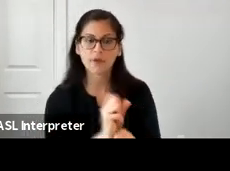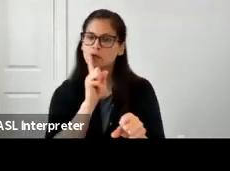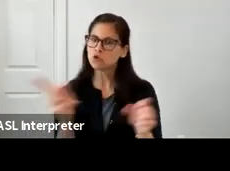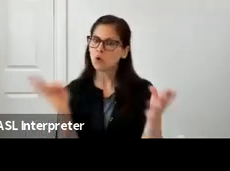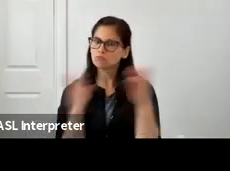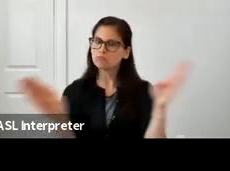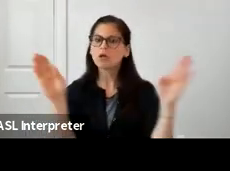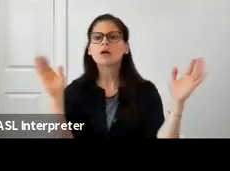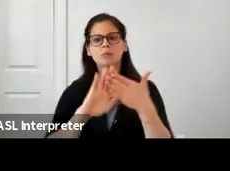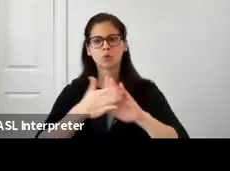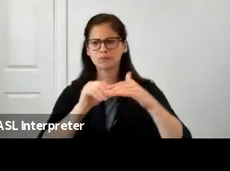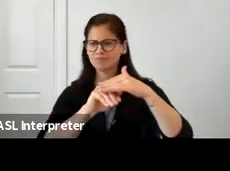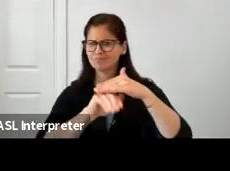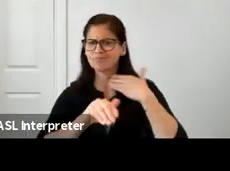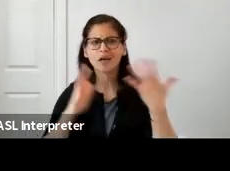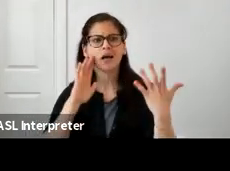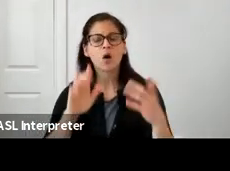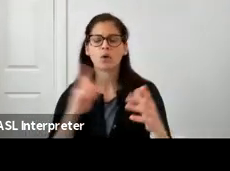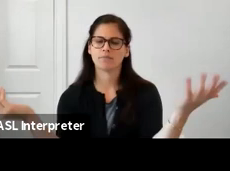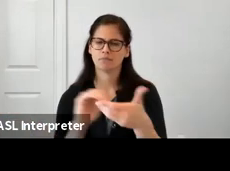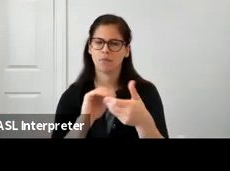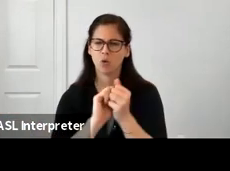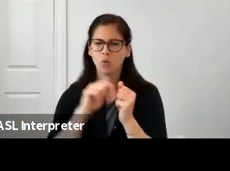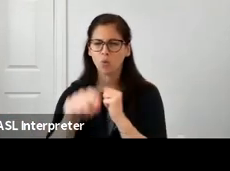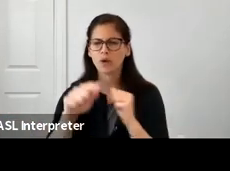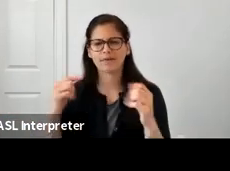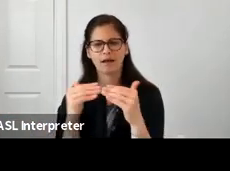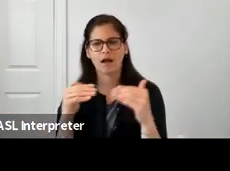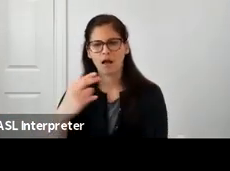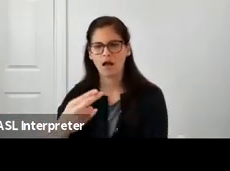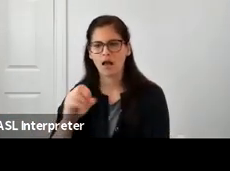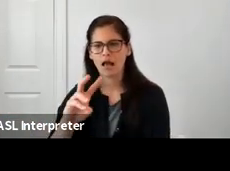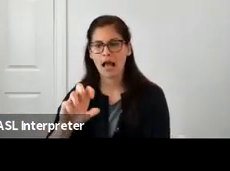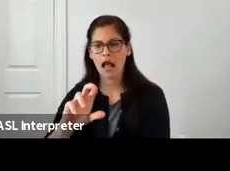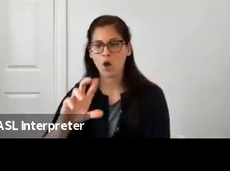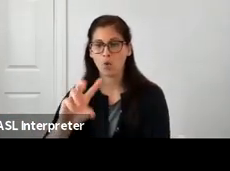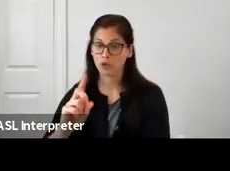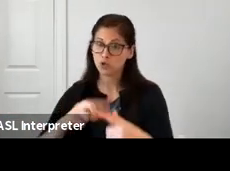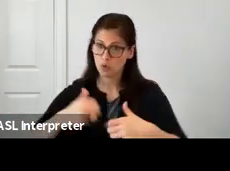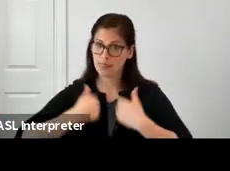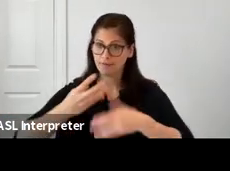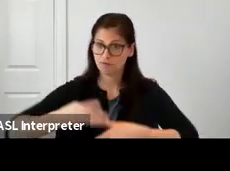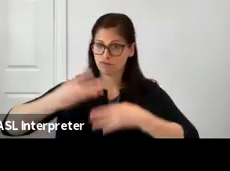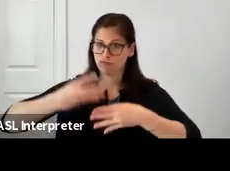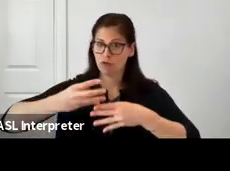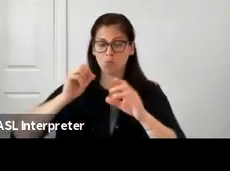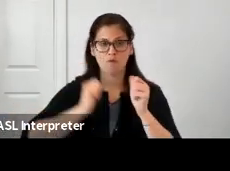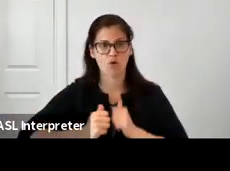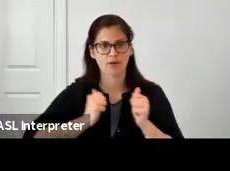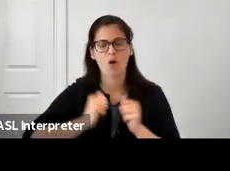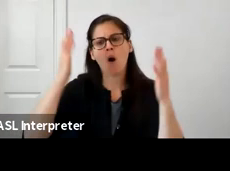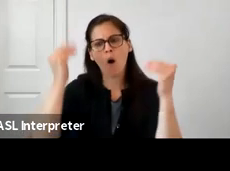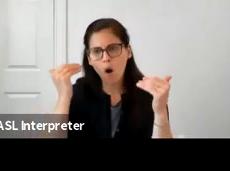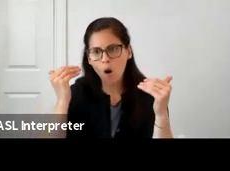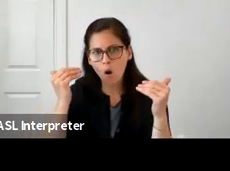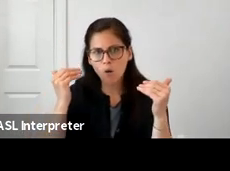easily access the production, we partnered with our colleagues at HowlRound to live stream one of the performances. Our hope is that Back to Back and The Shadow Whose Prey the